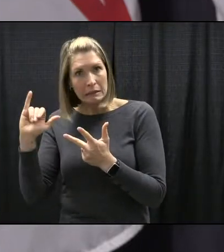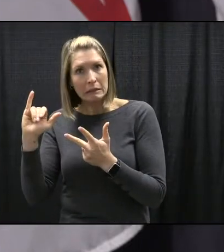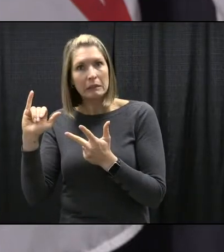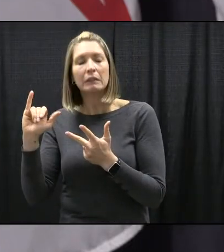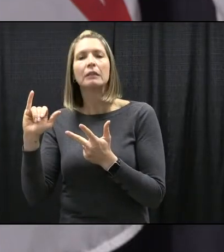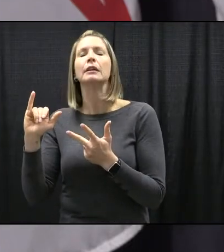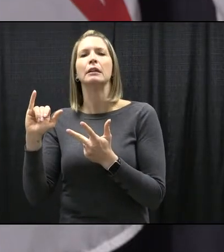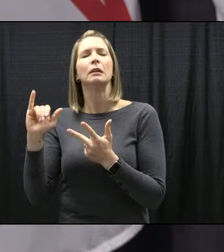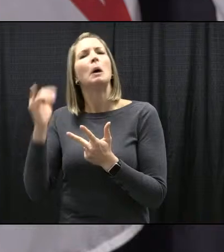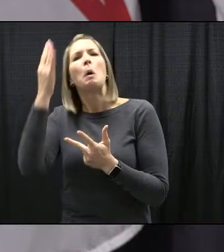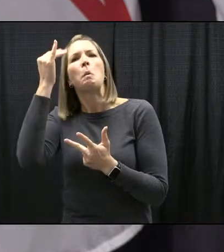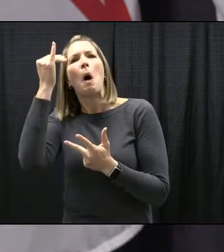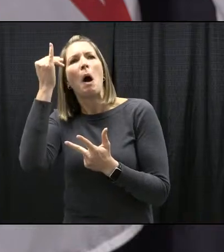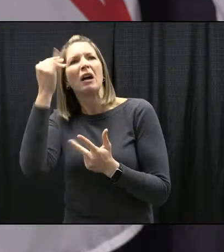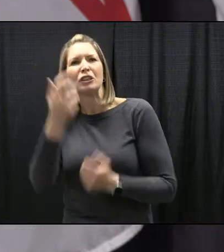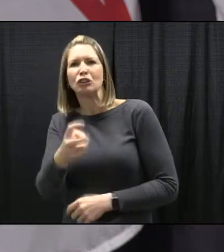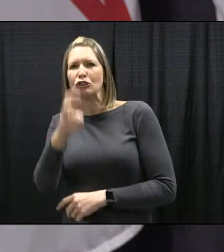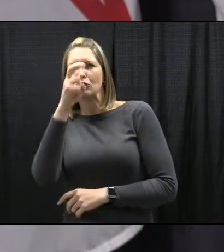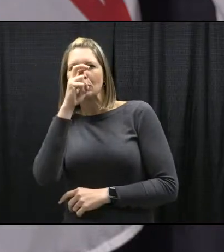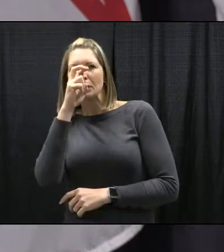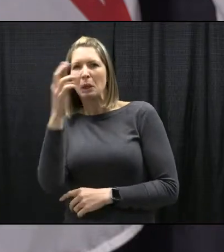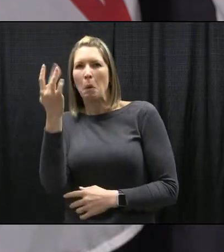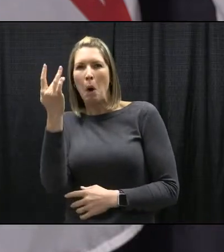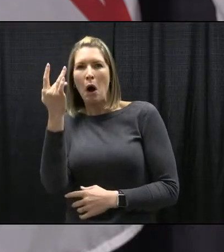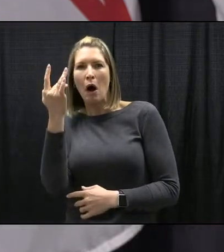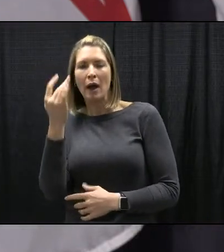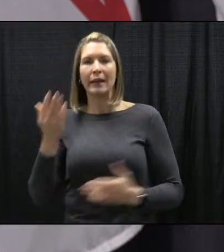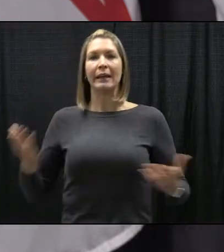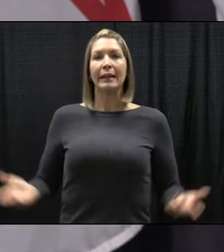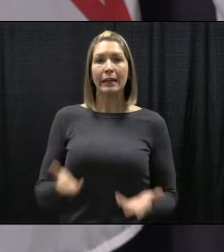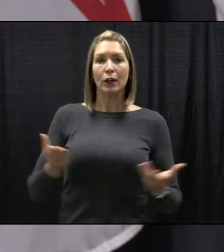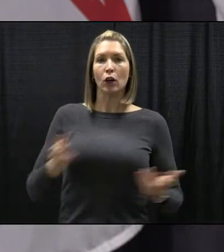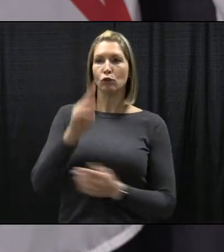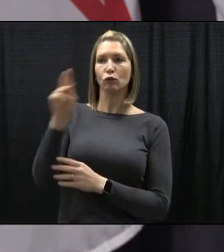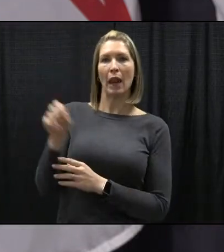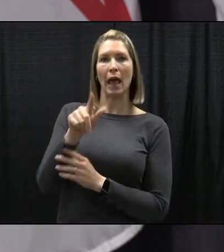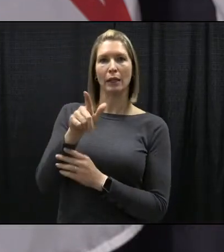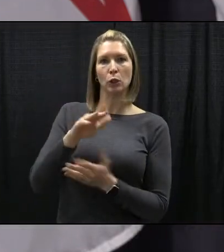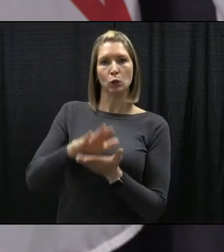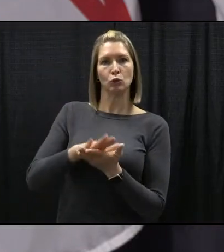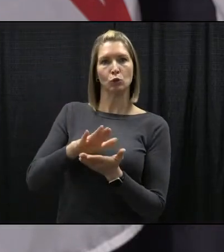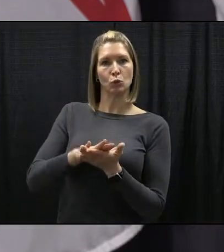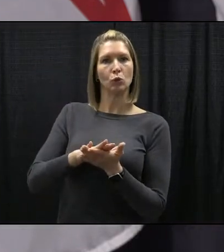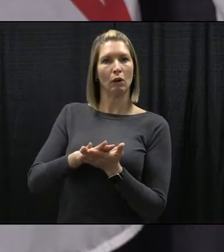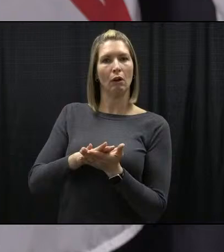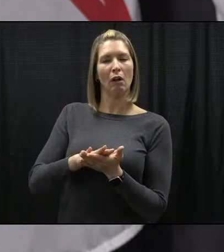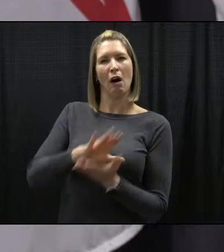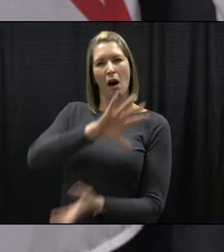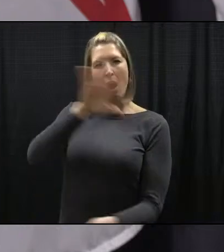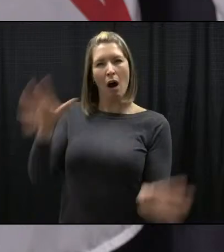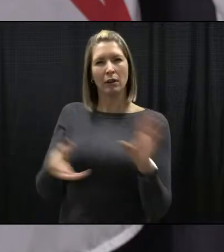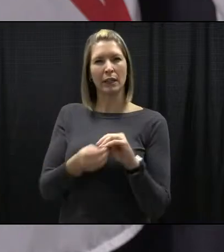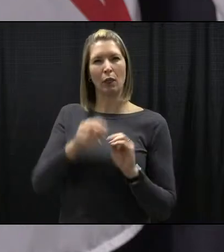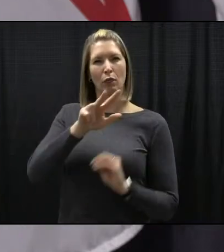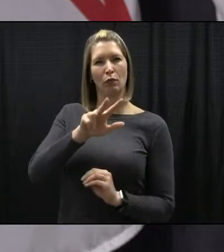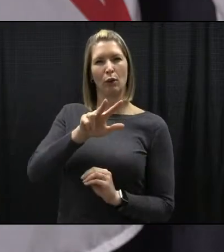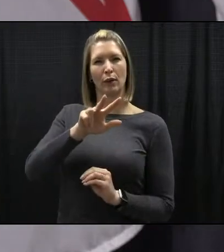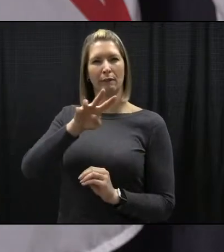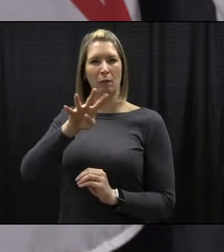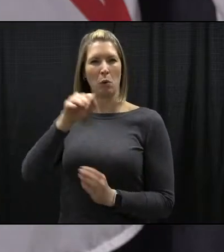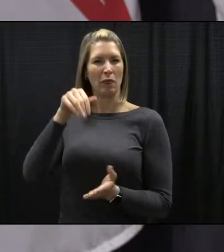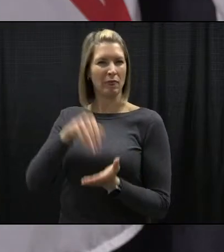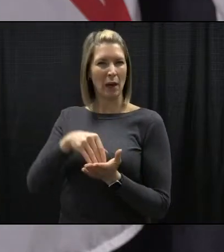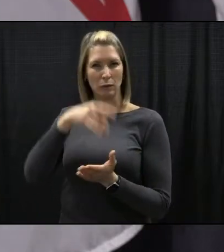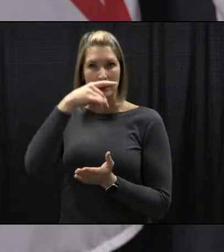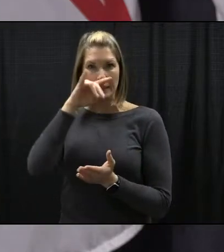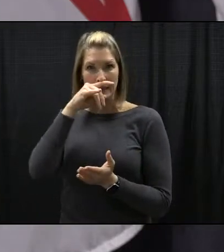we have about 35,000 school-aged children in our province who are not yet eligible for a COVID-19 vaccine. We need to keep